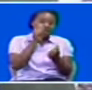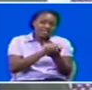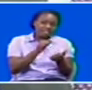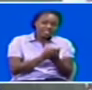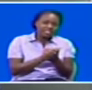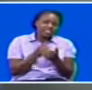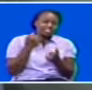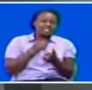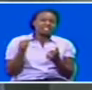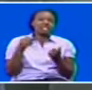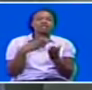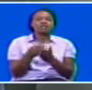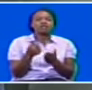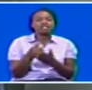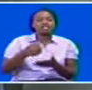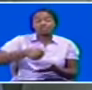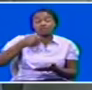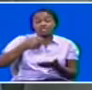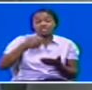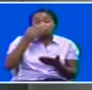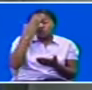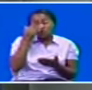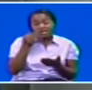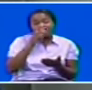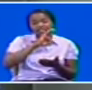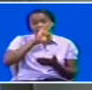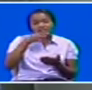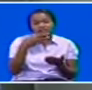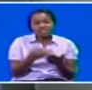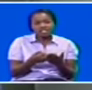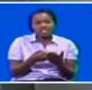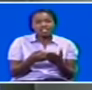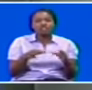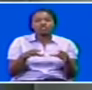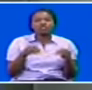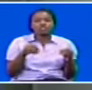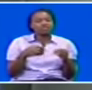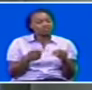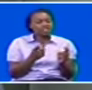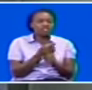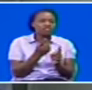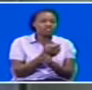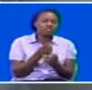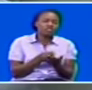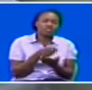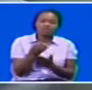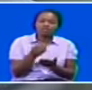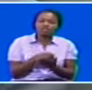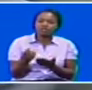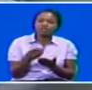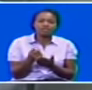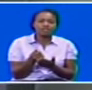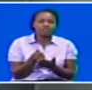in the budget on account of their failure to absorb their previous allocations.